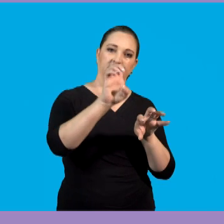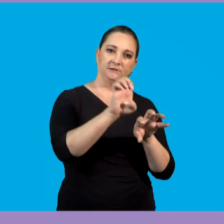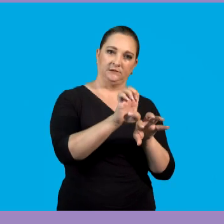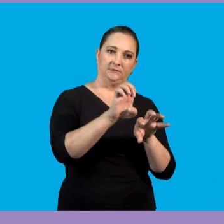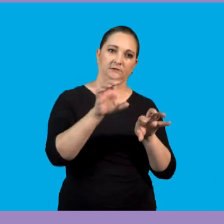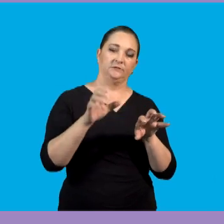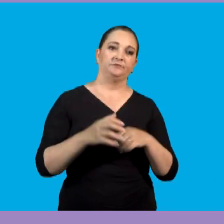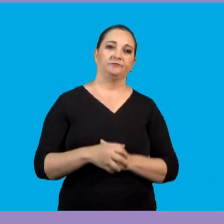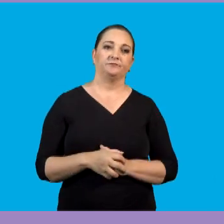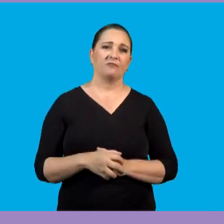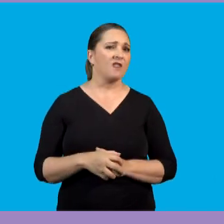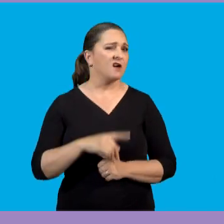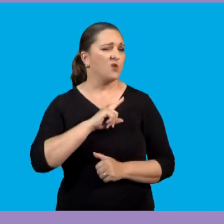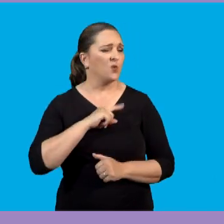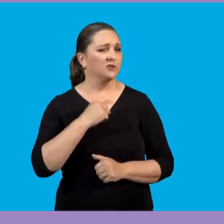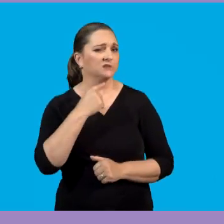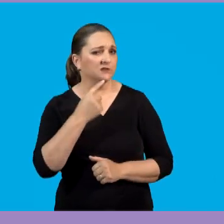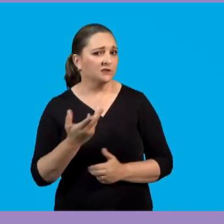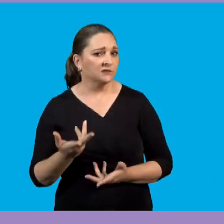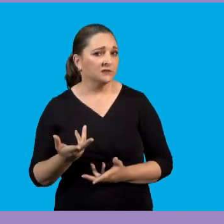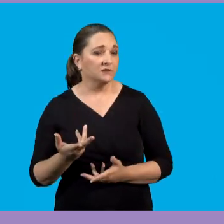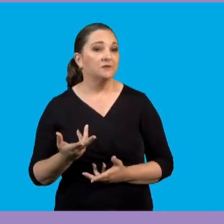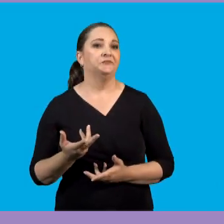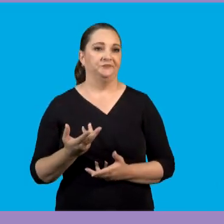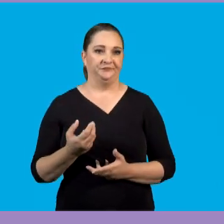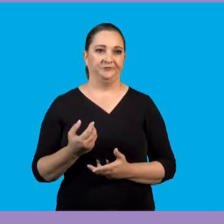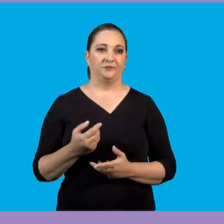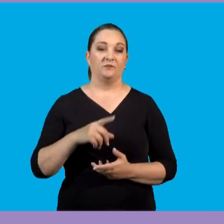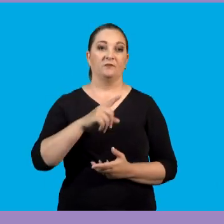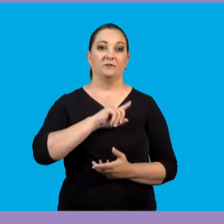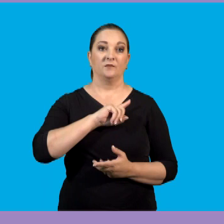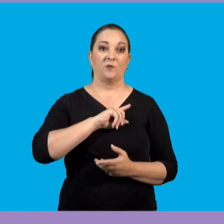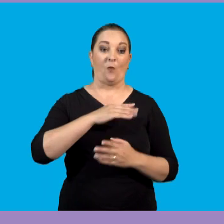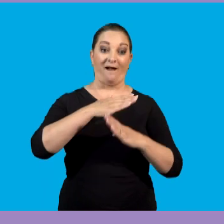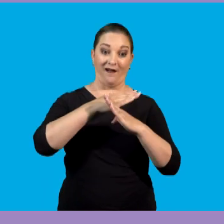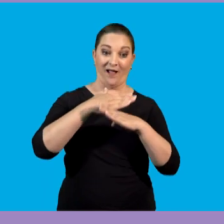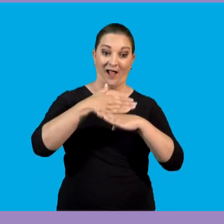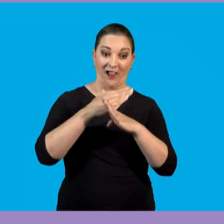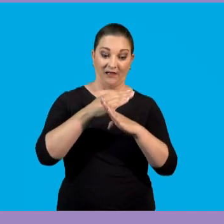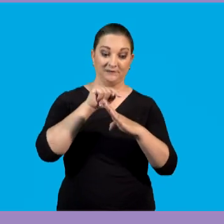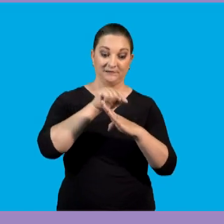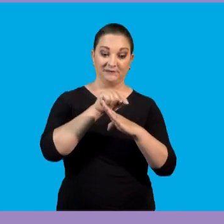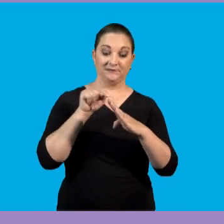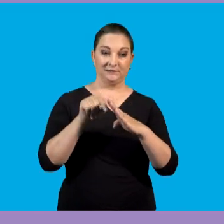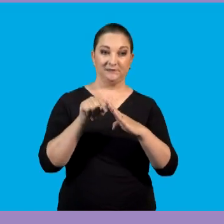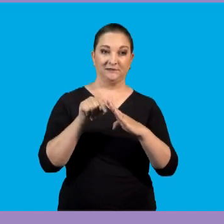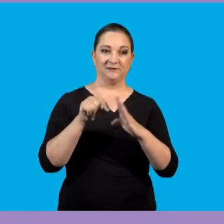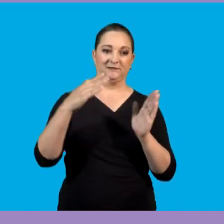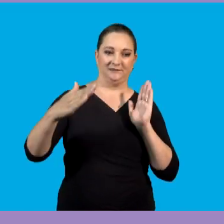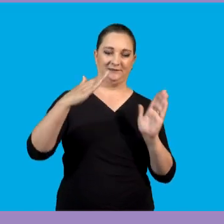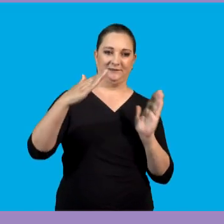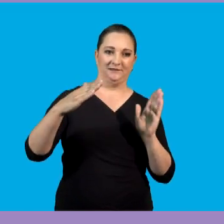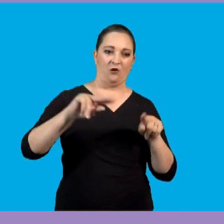DCE. And what is our reason for that? Is because we found two angles and a